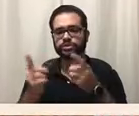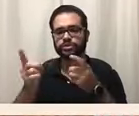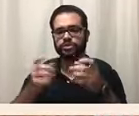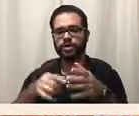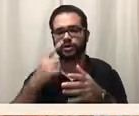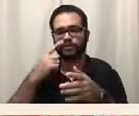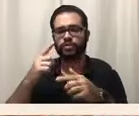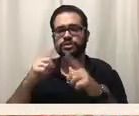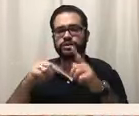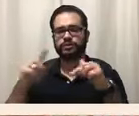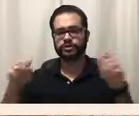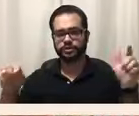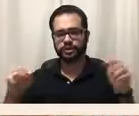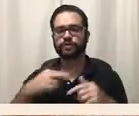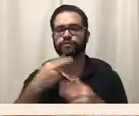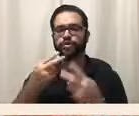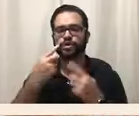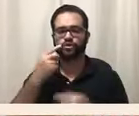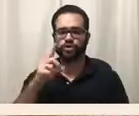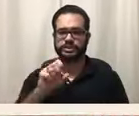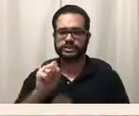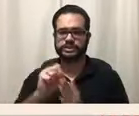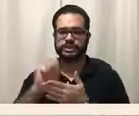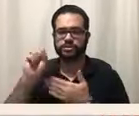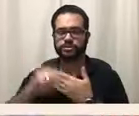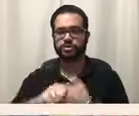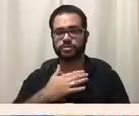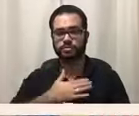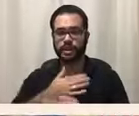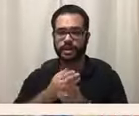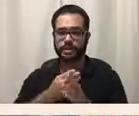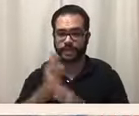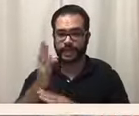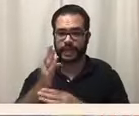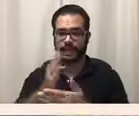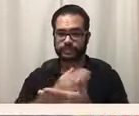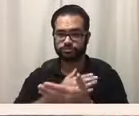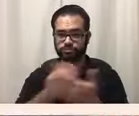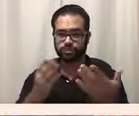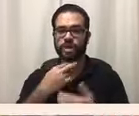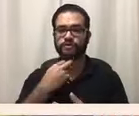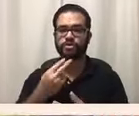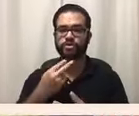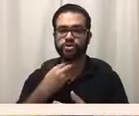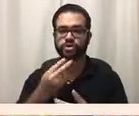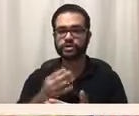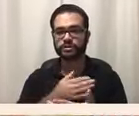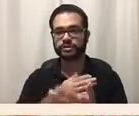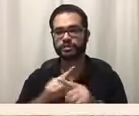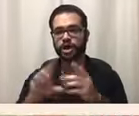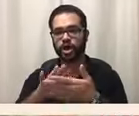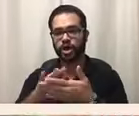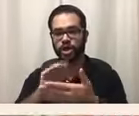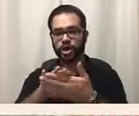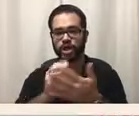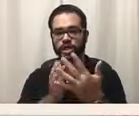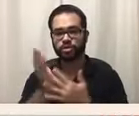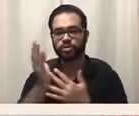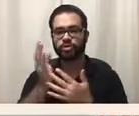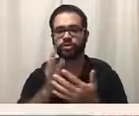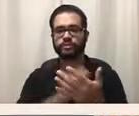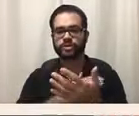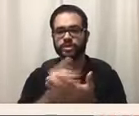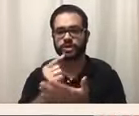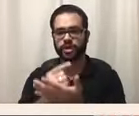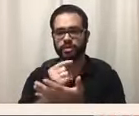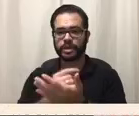Voices of Sarasota. So my main instrument is voice, but learning through music therapy, I thoroughly enjoy learning